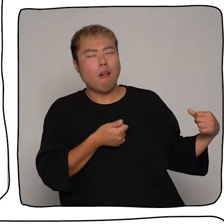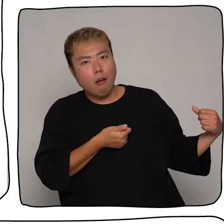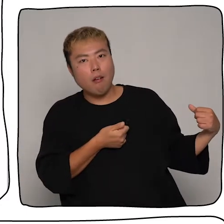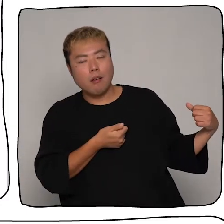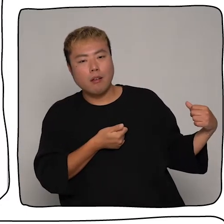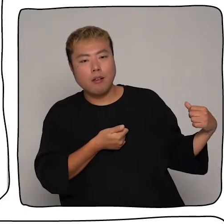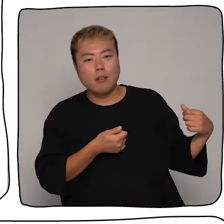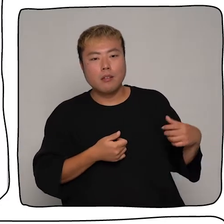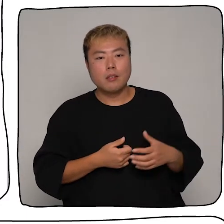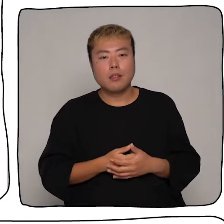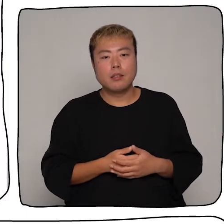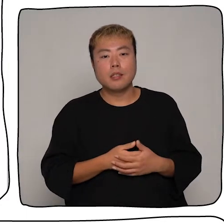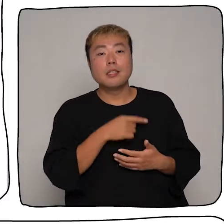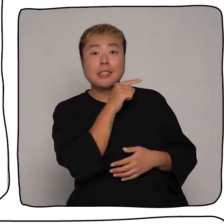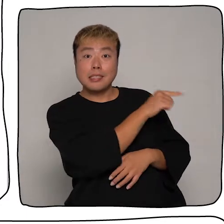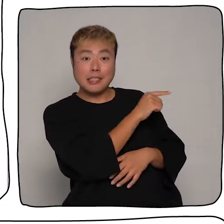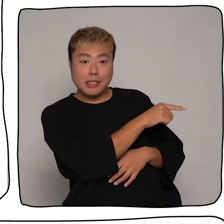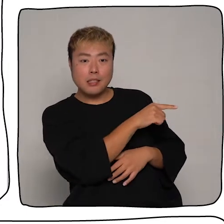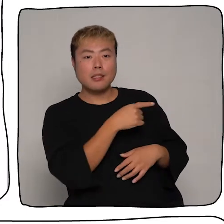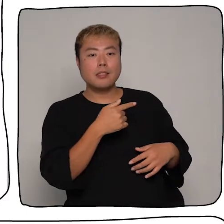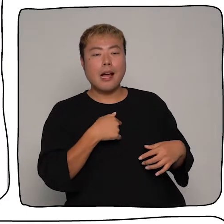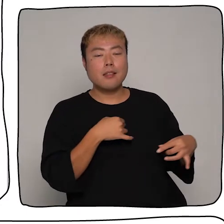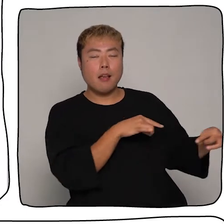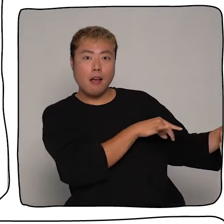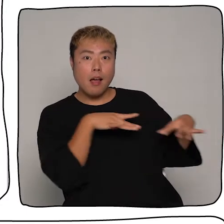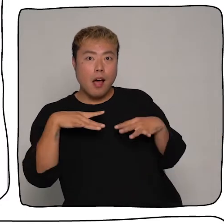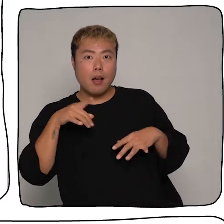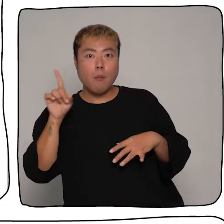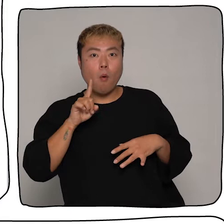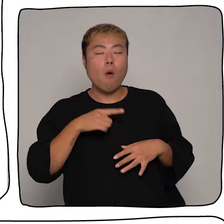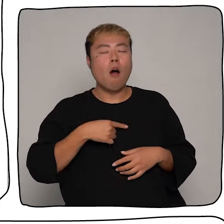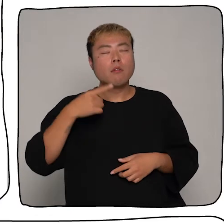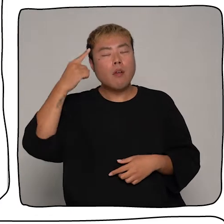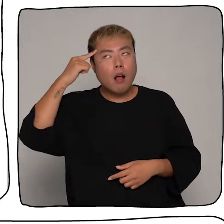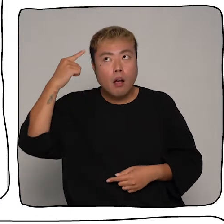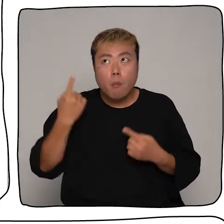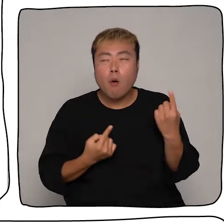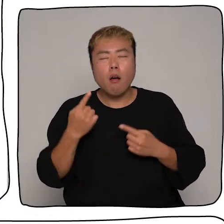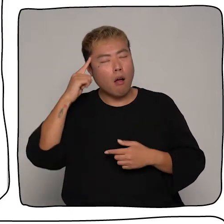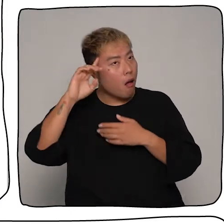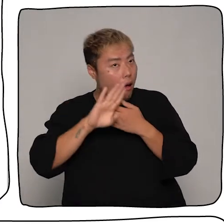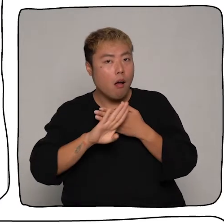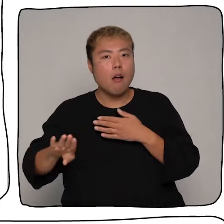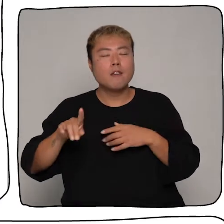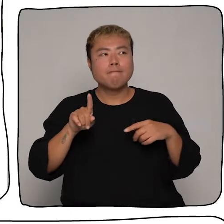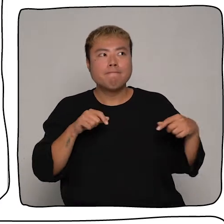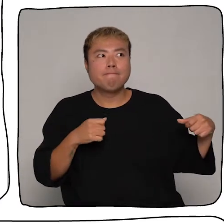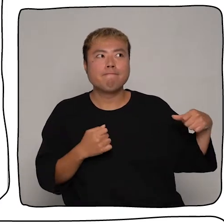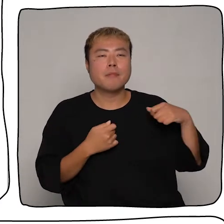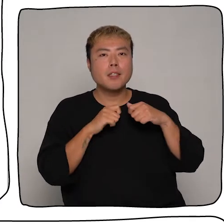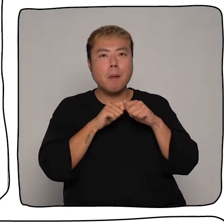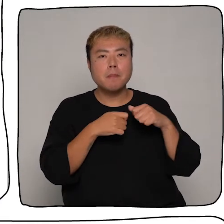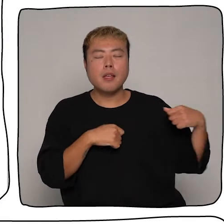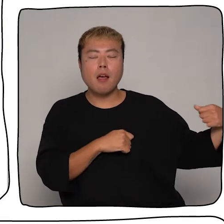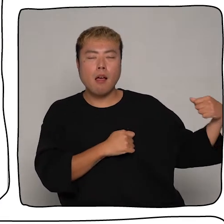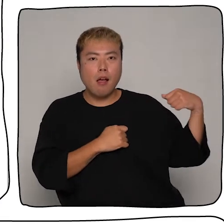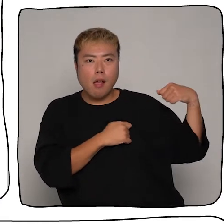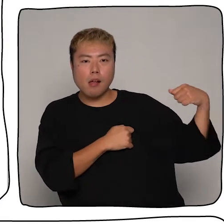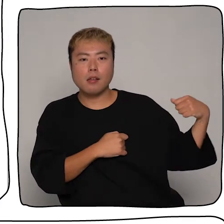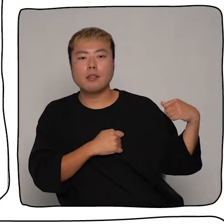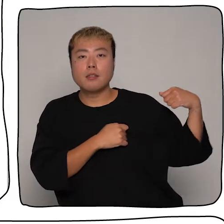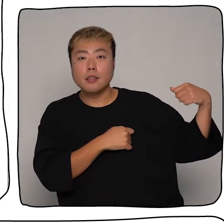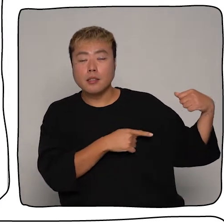this. The vibration he sent to me was much more delicate than I have expected. I have